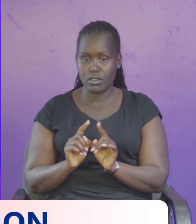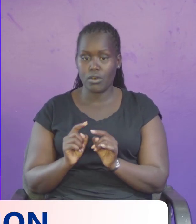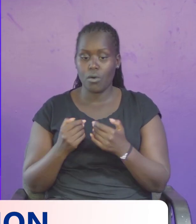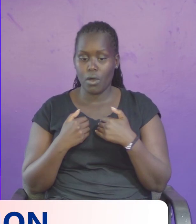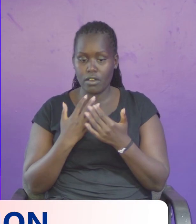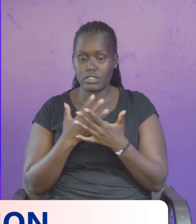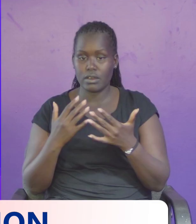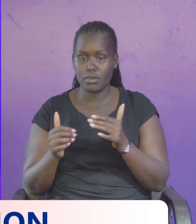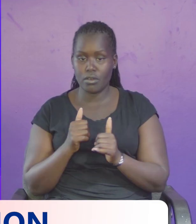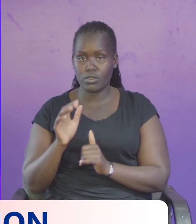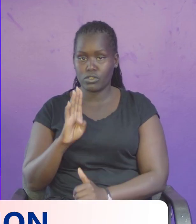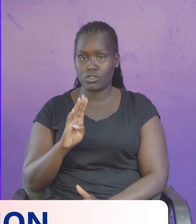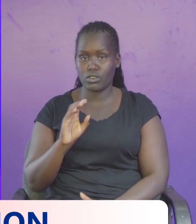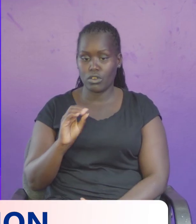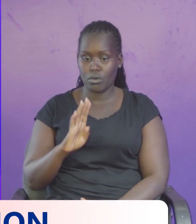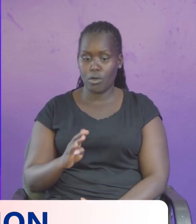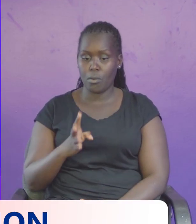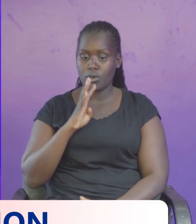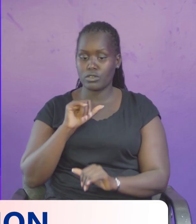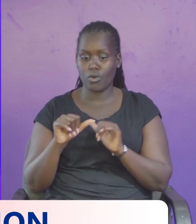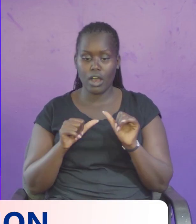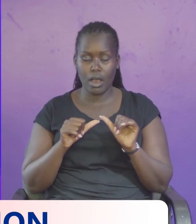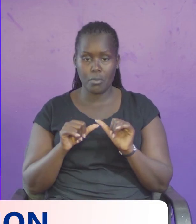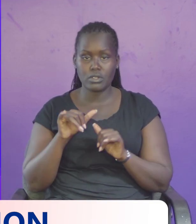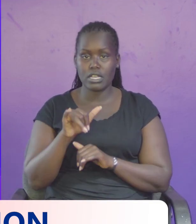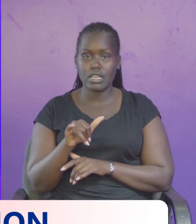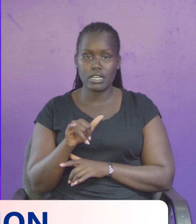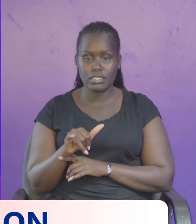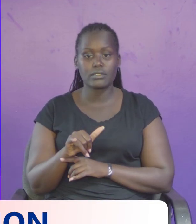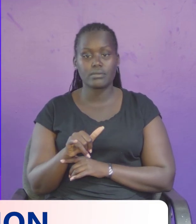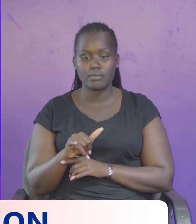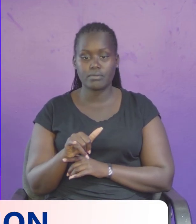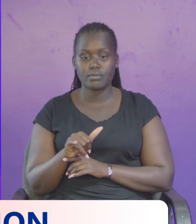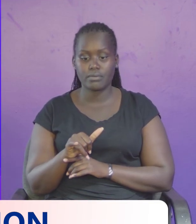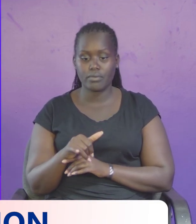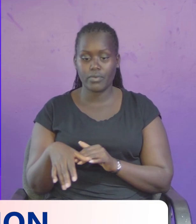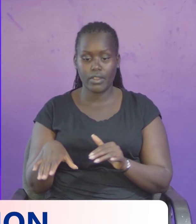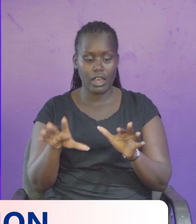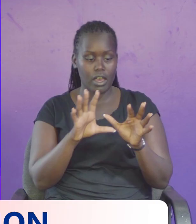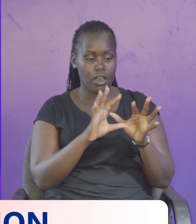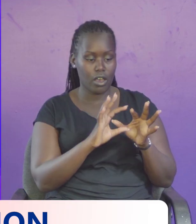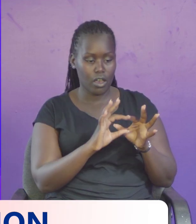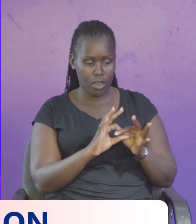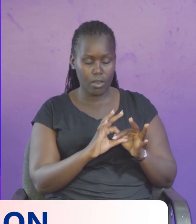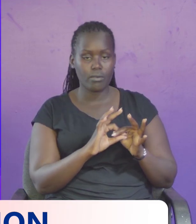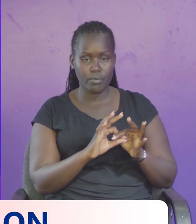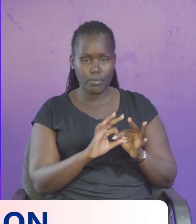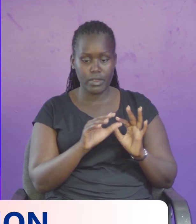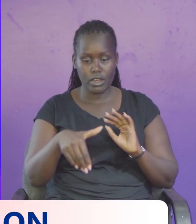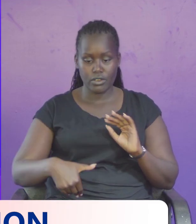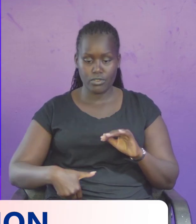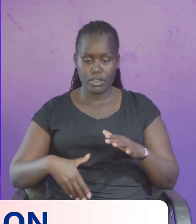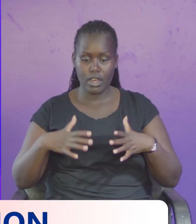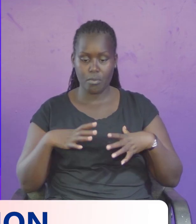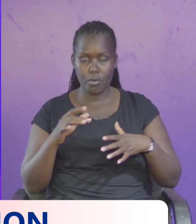something that Bob Njagi spoke about, that there is, they are connected to the young people of the